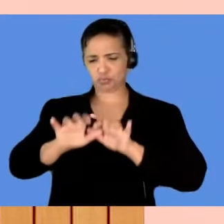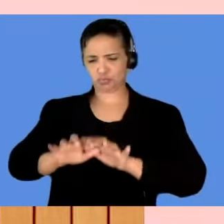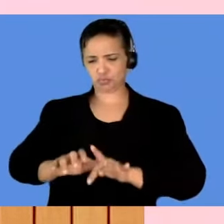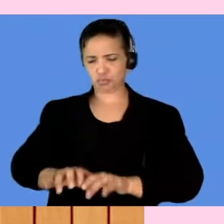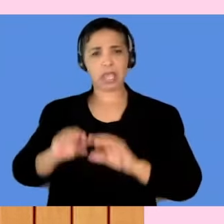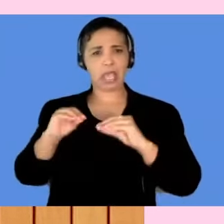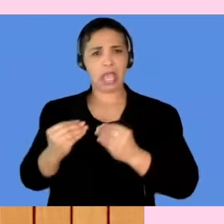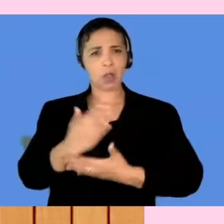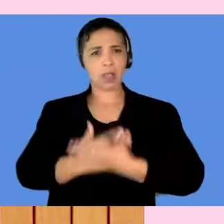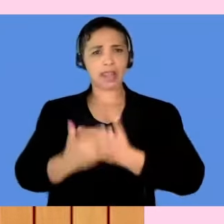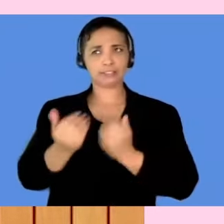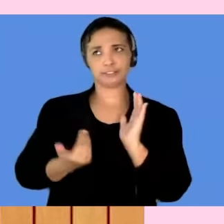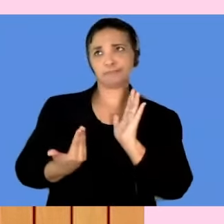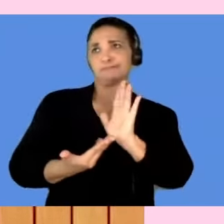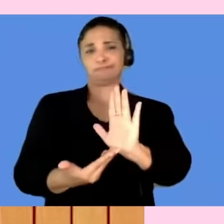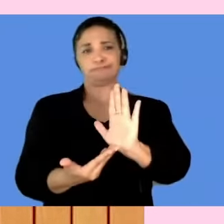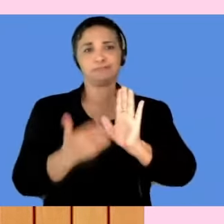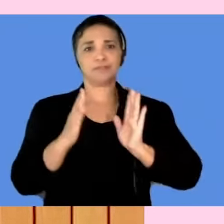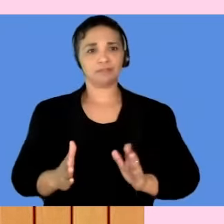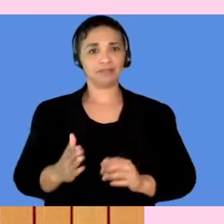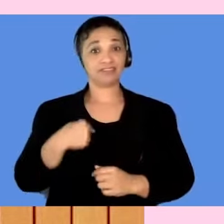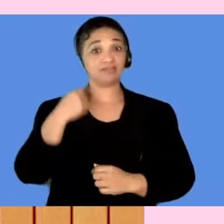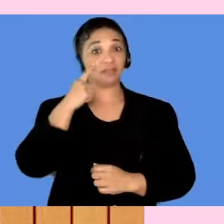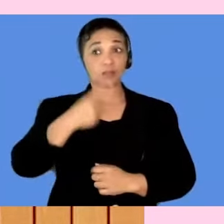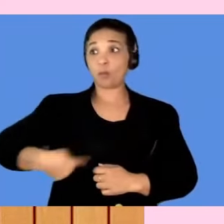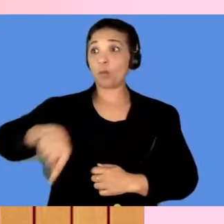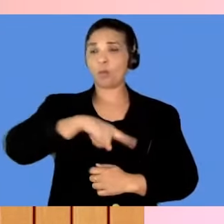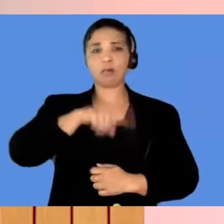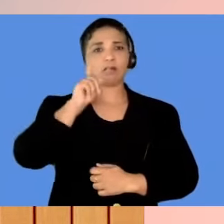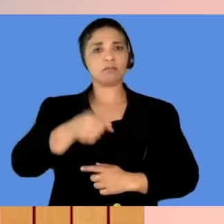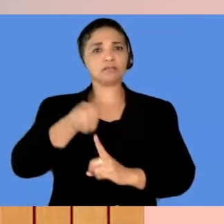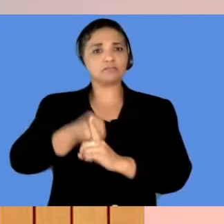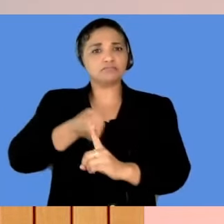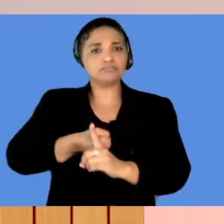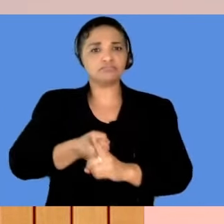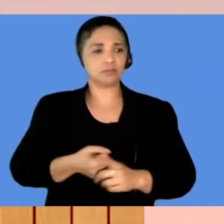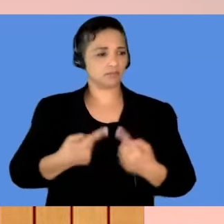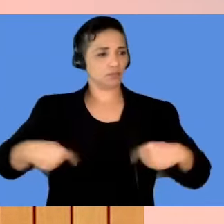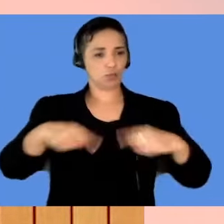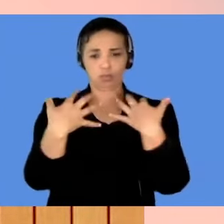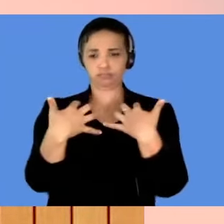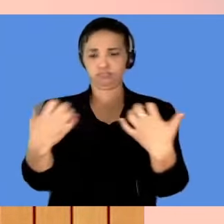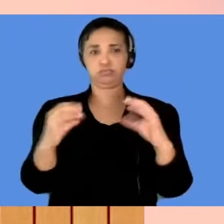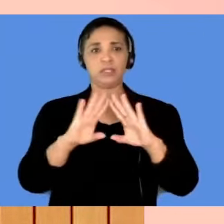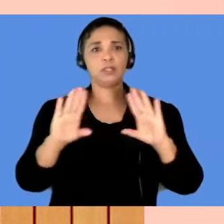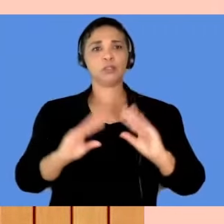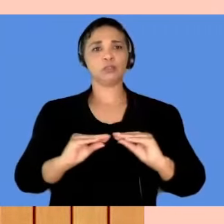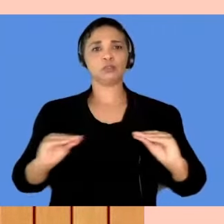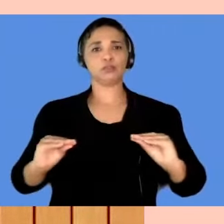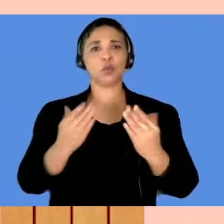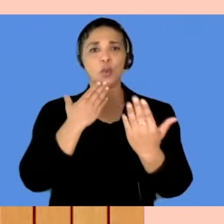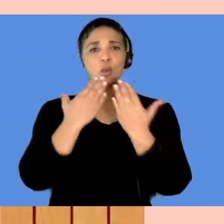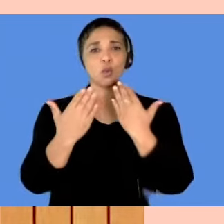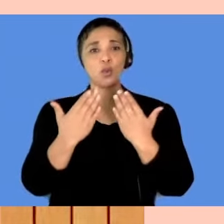where I think we all need to lobby. Everybody who is part of the Zero Conference comes from a position of influence, whether they are a